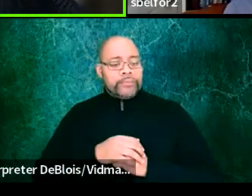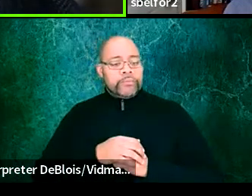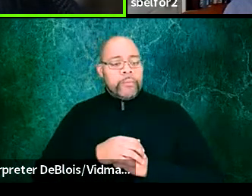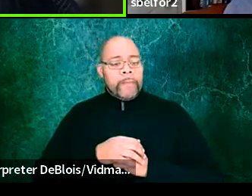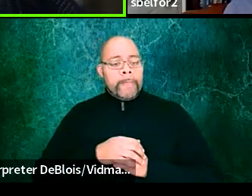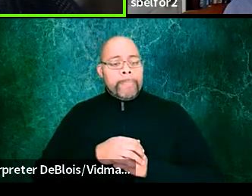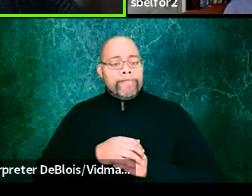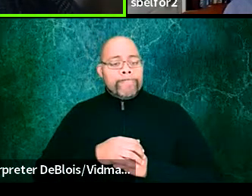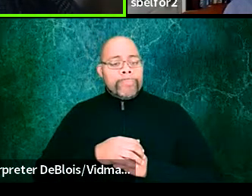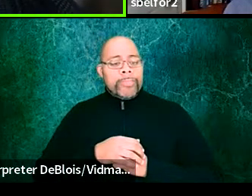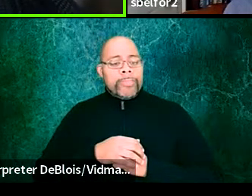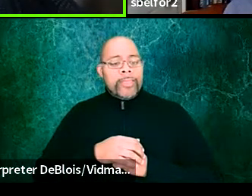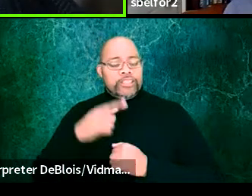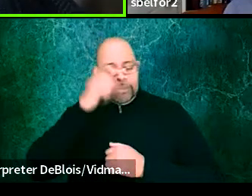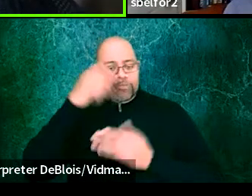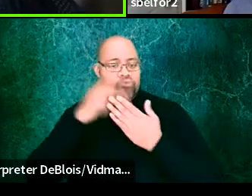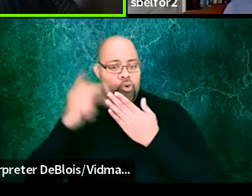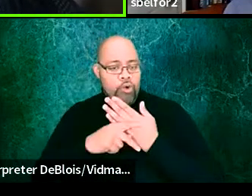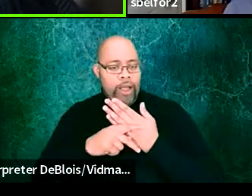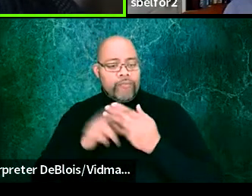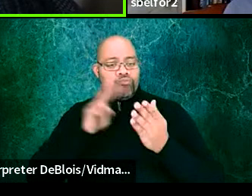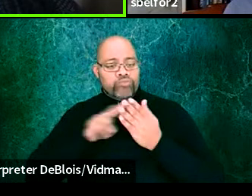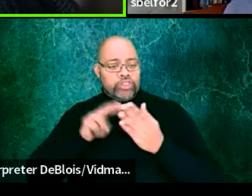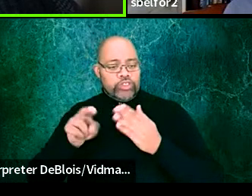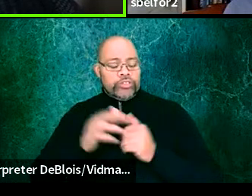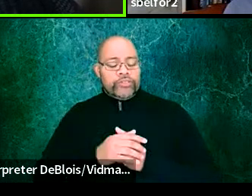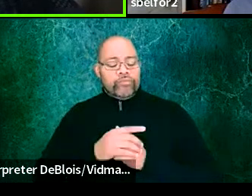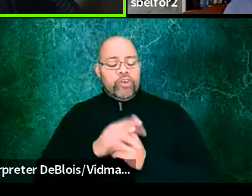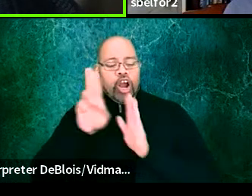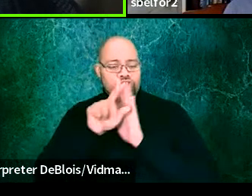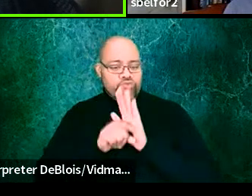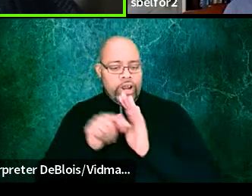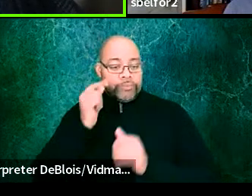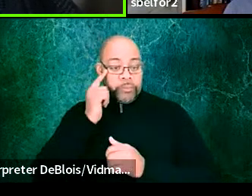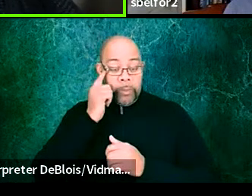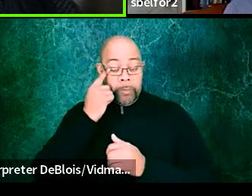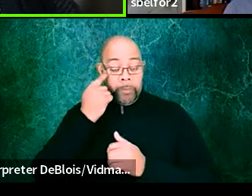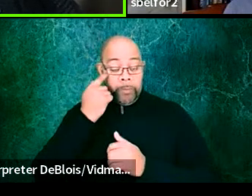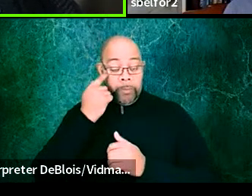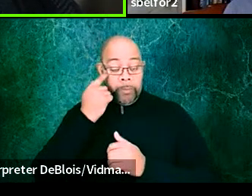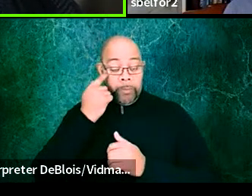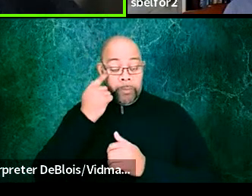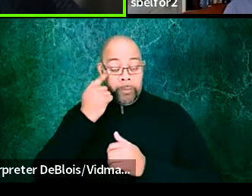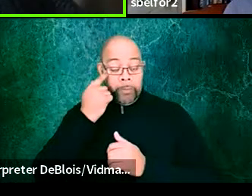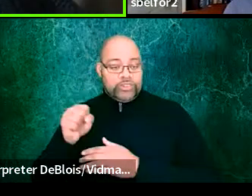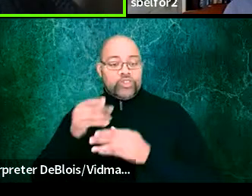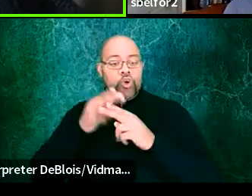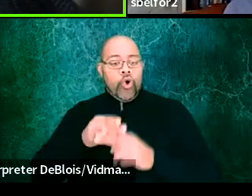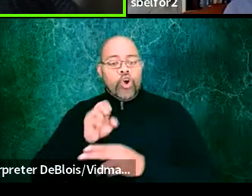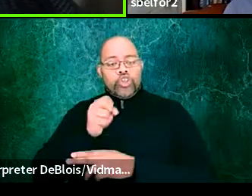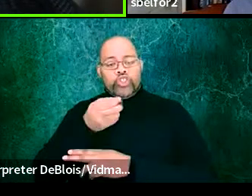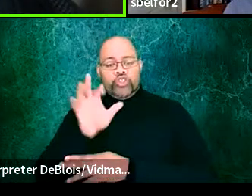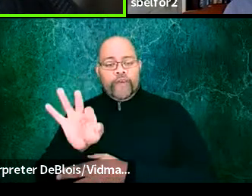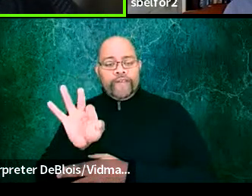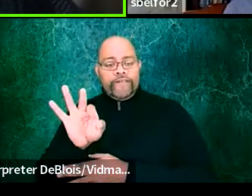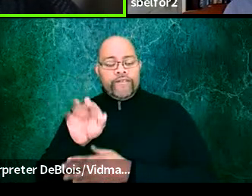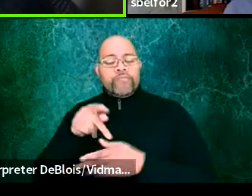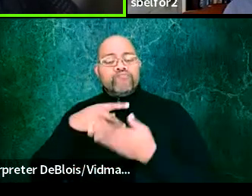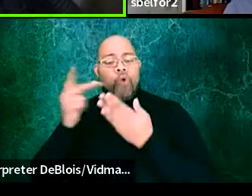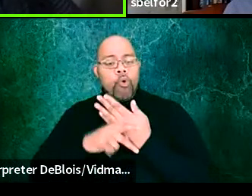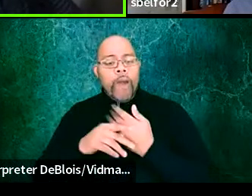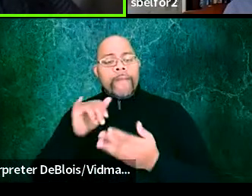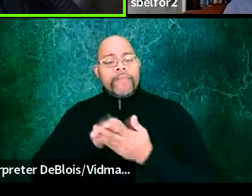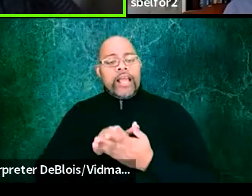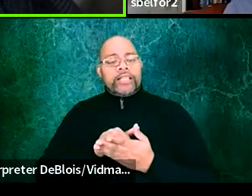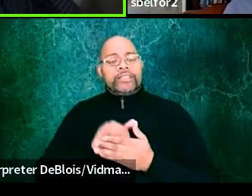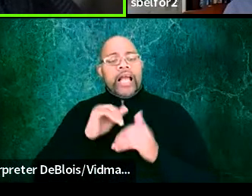an REU summer program, research experience for undergraduates at Scripps, called the SURF program. And that's